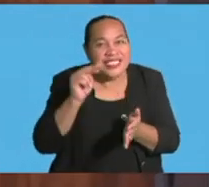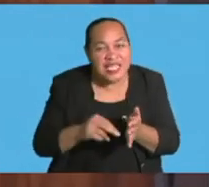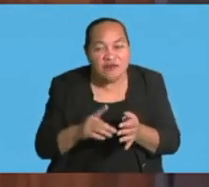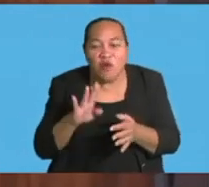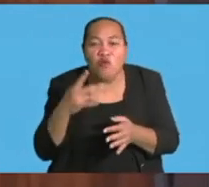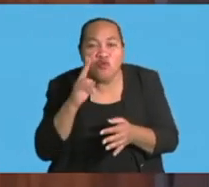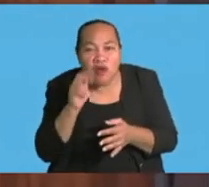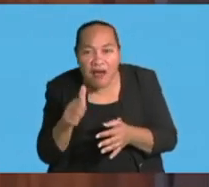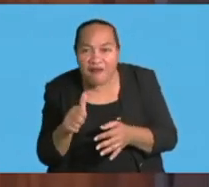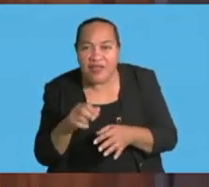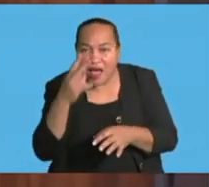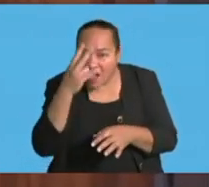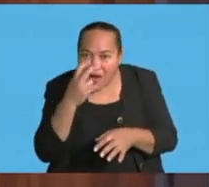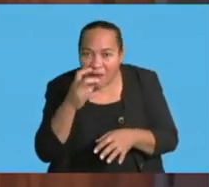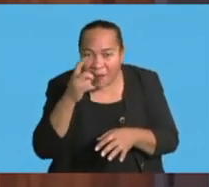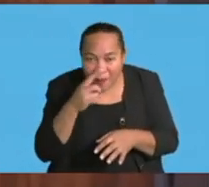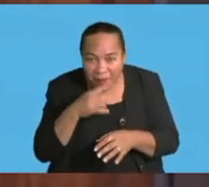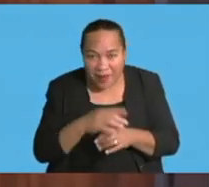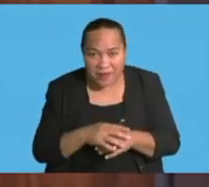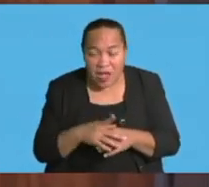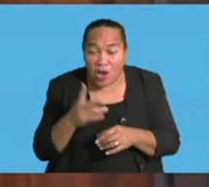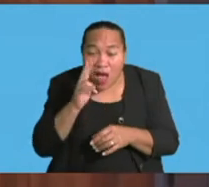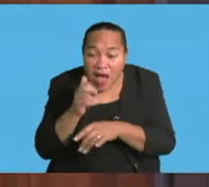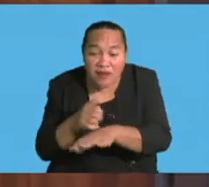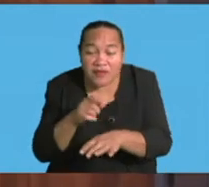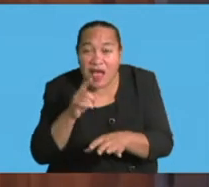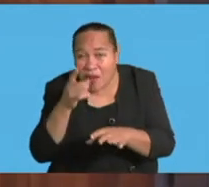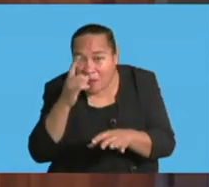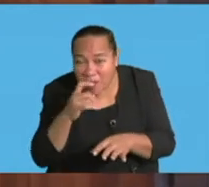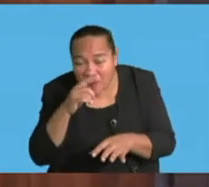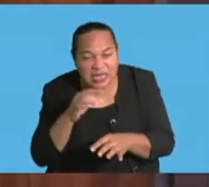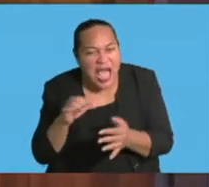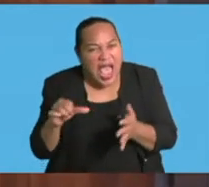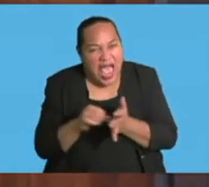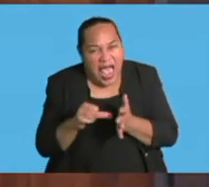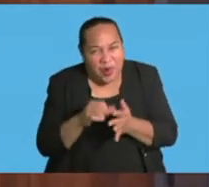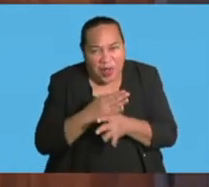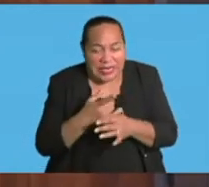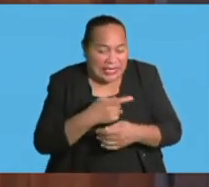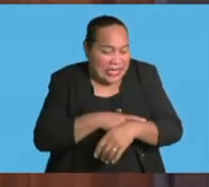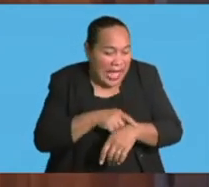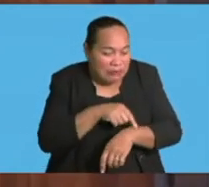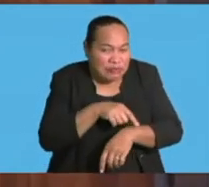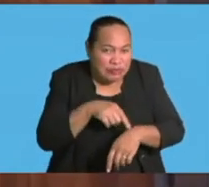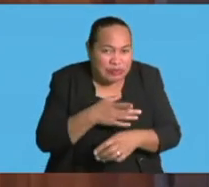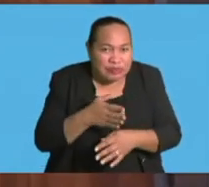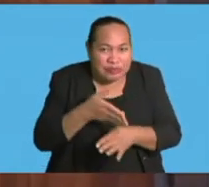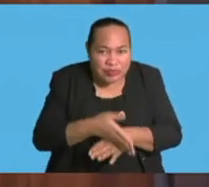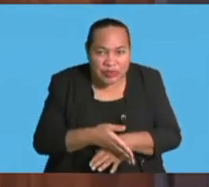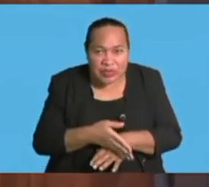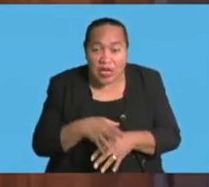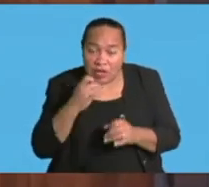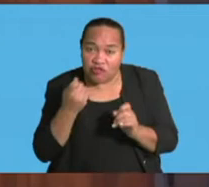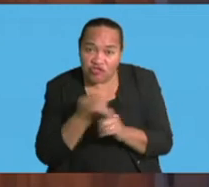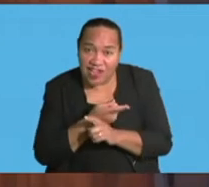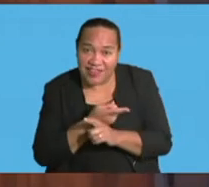and disabled. Caring for someone can be hard work and takes up a lot of time. It may change one's relationship with the person